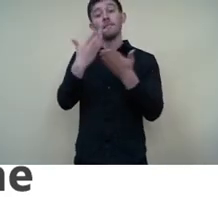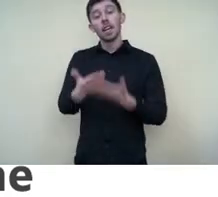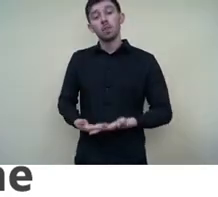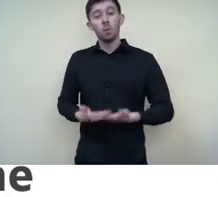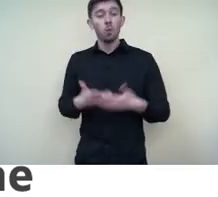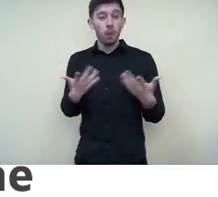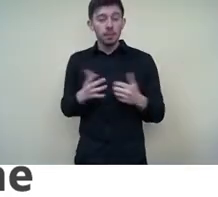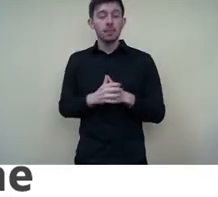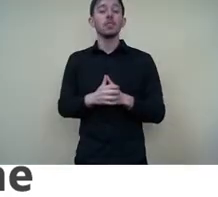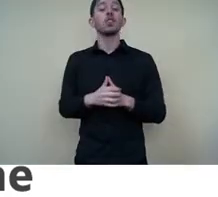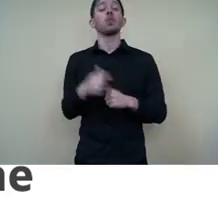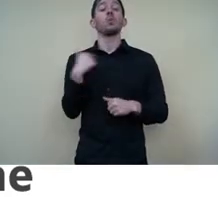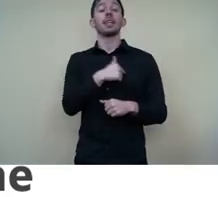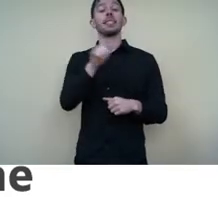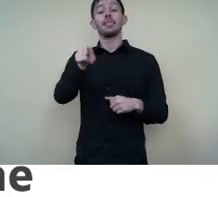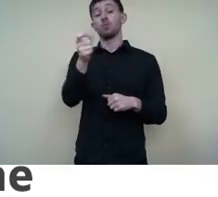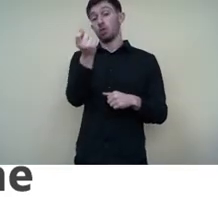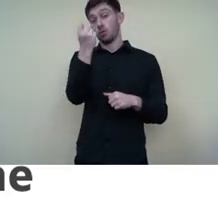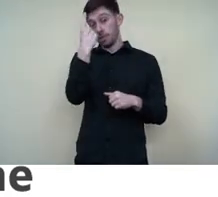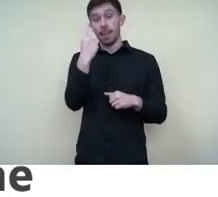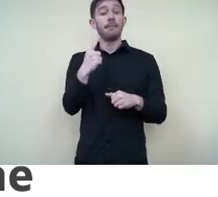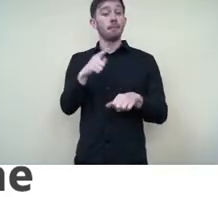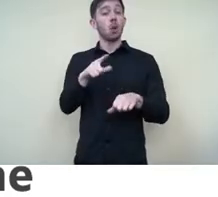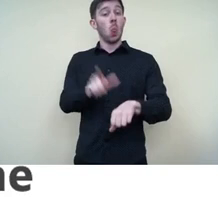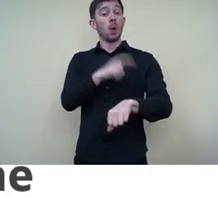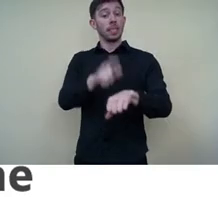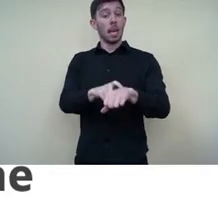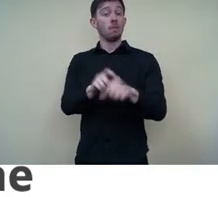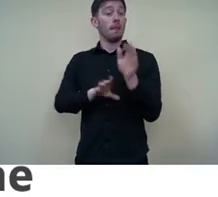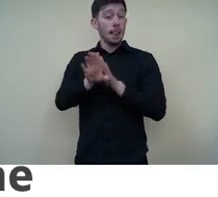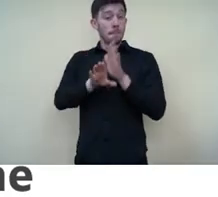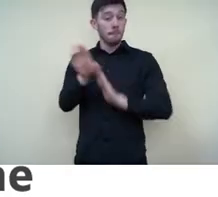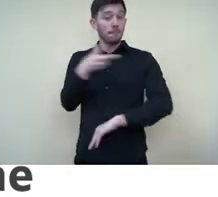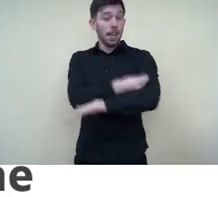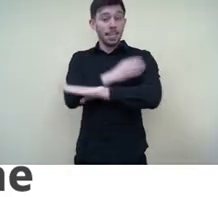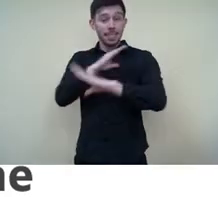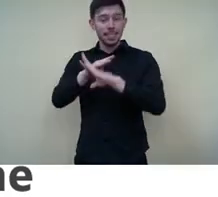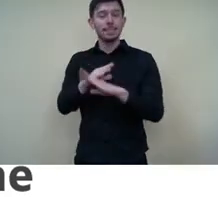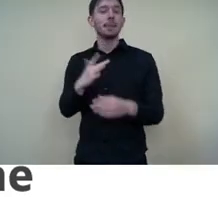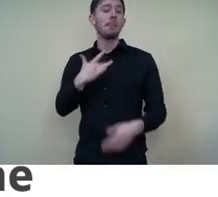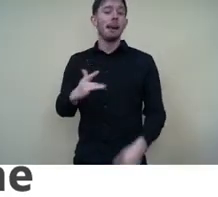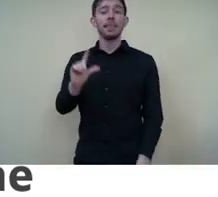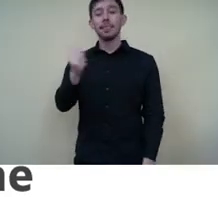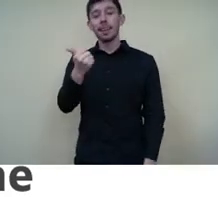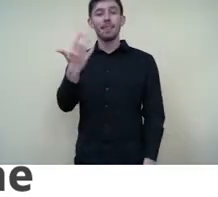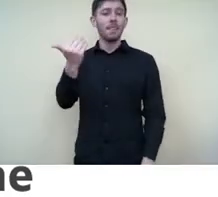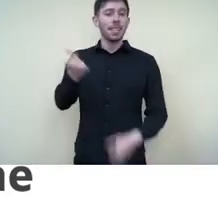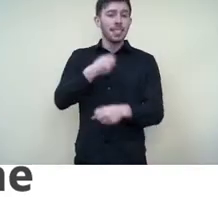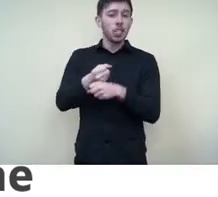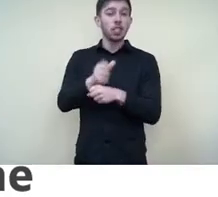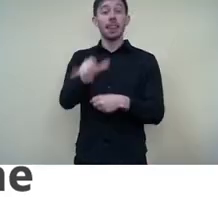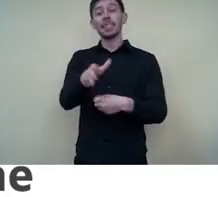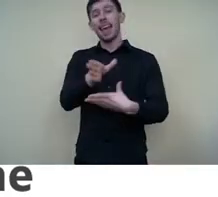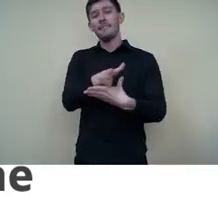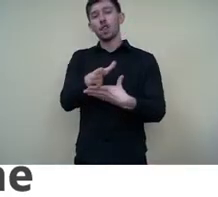thing to understand is that I showed how long it takes for the vaccines to be developed. Historically speaking, about 10 to 15 years is the average throughout